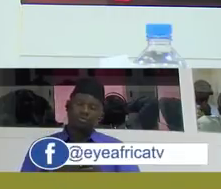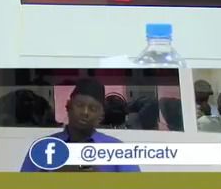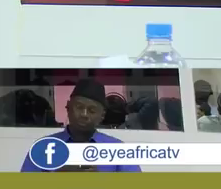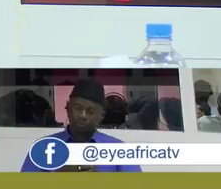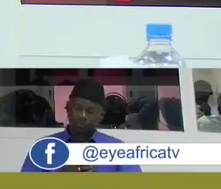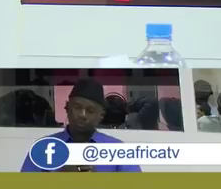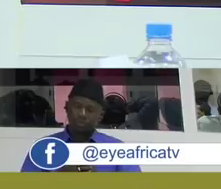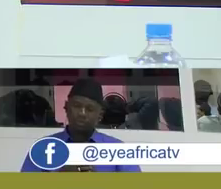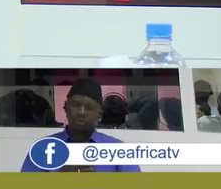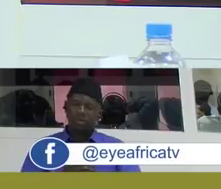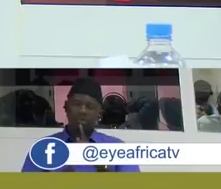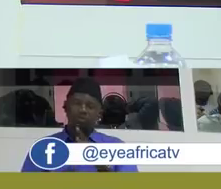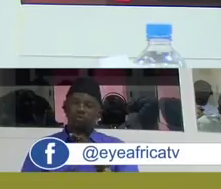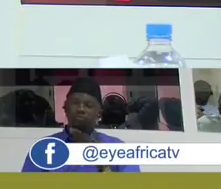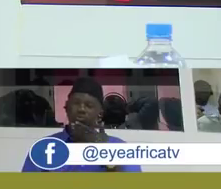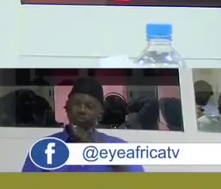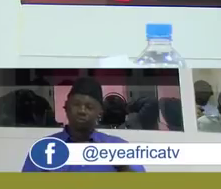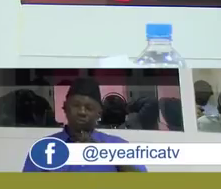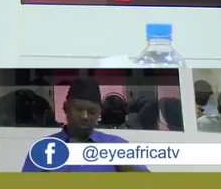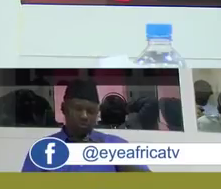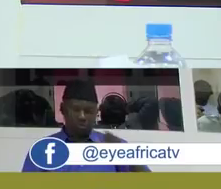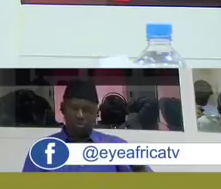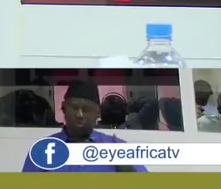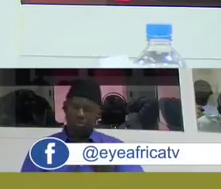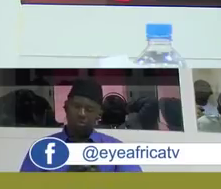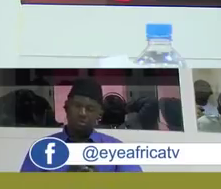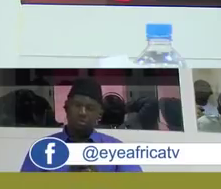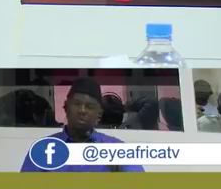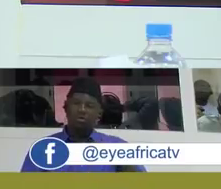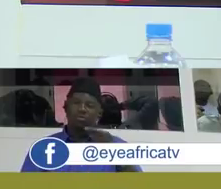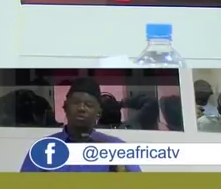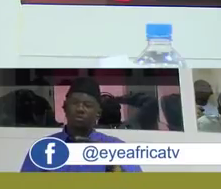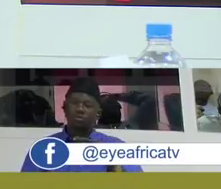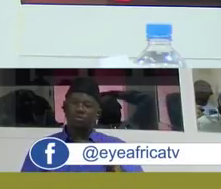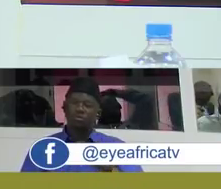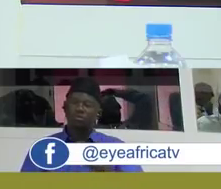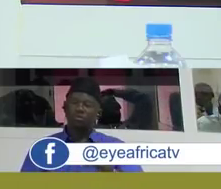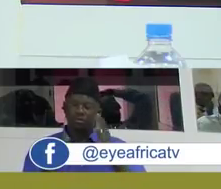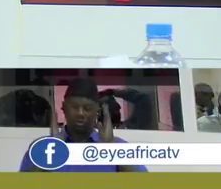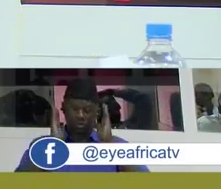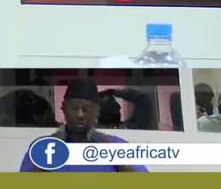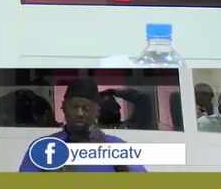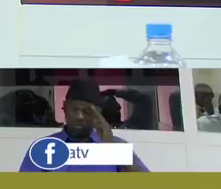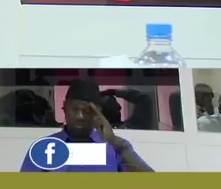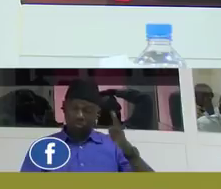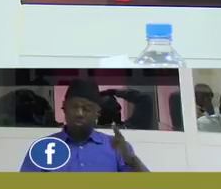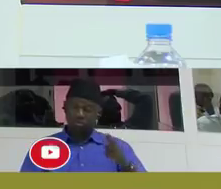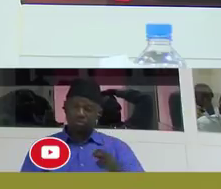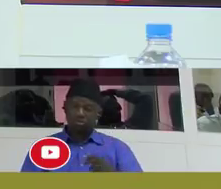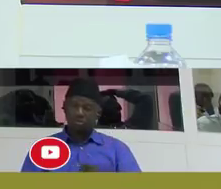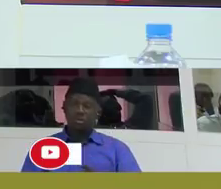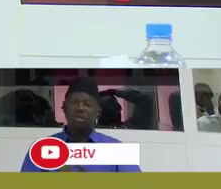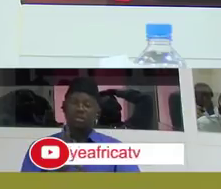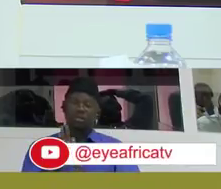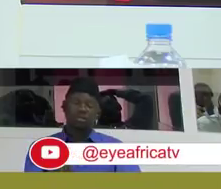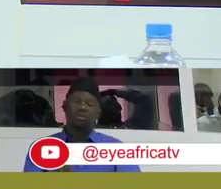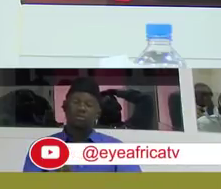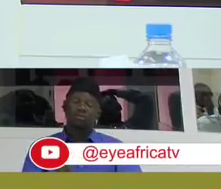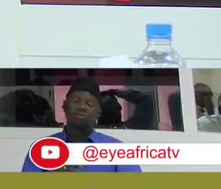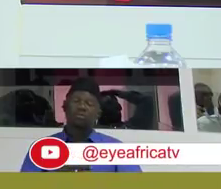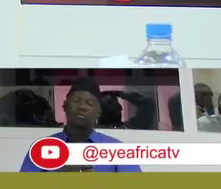And some youths who were from Muslim homes, I must say,